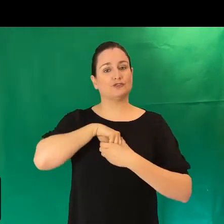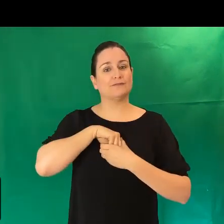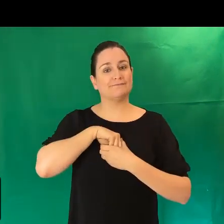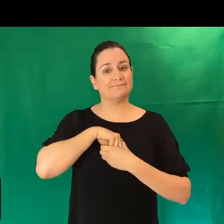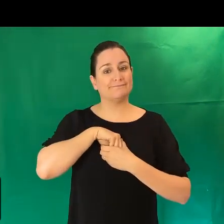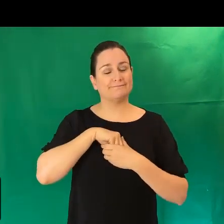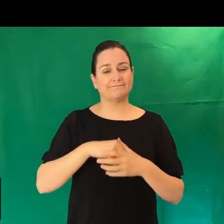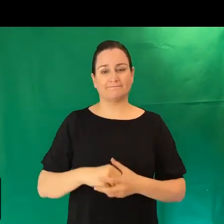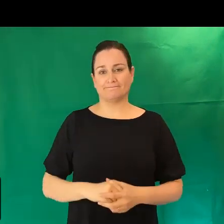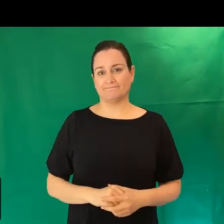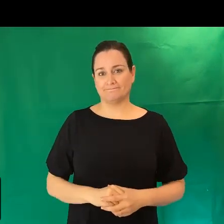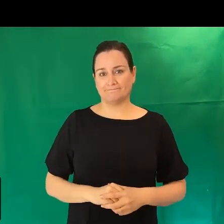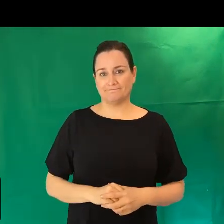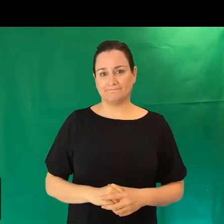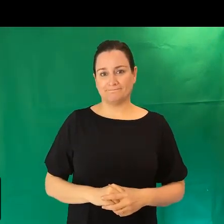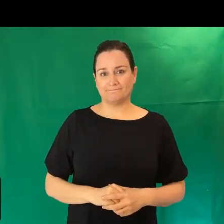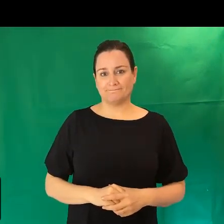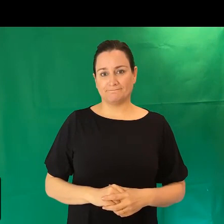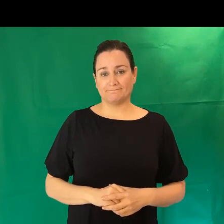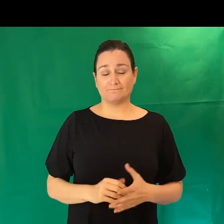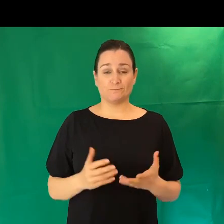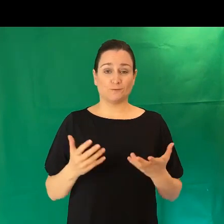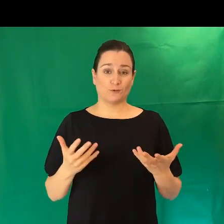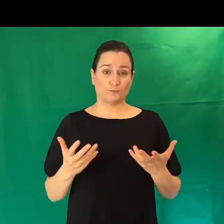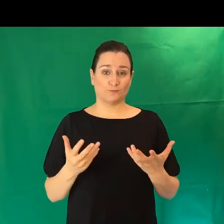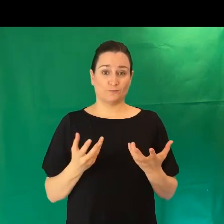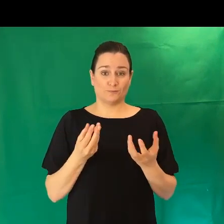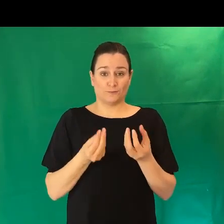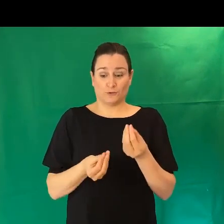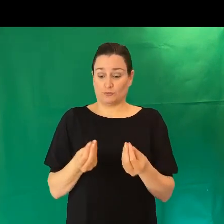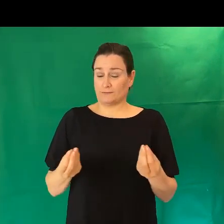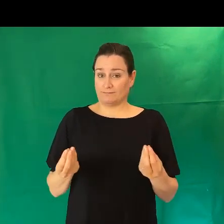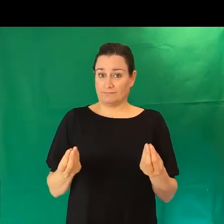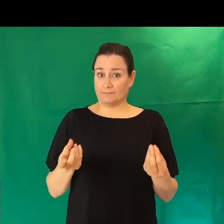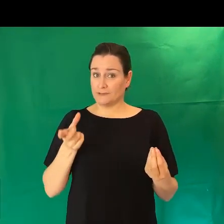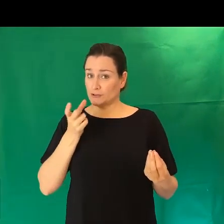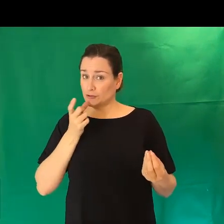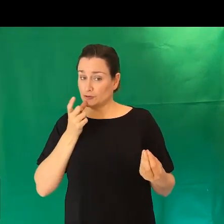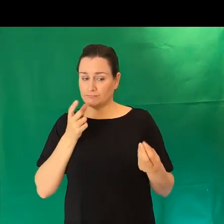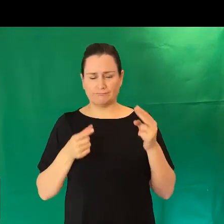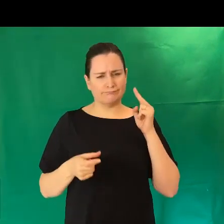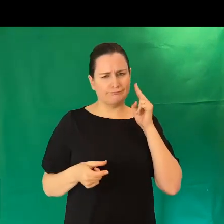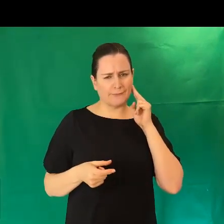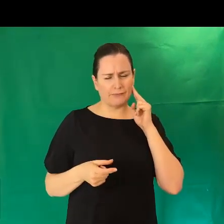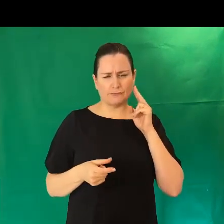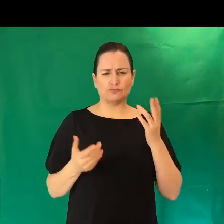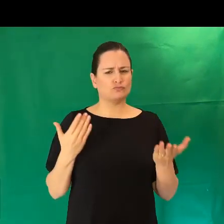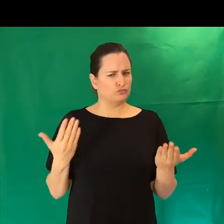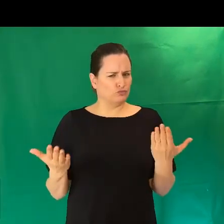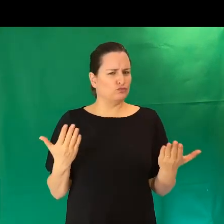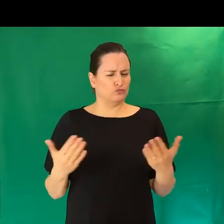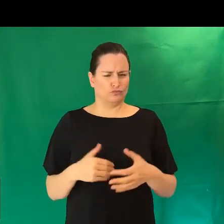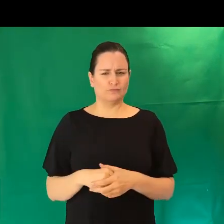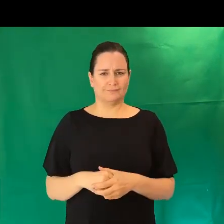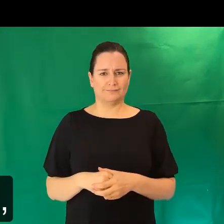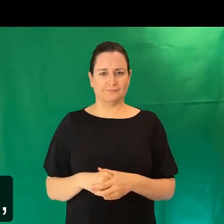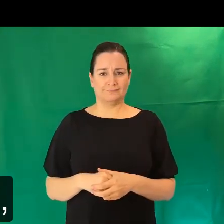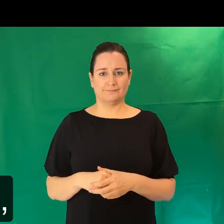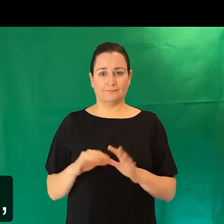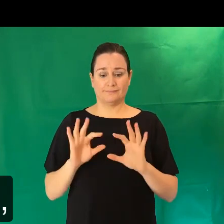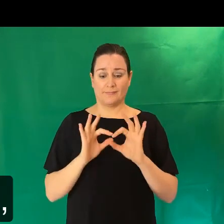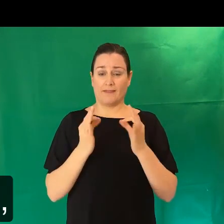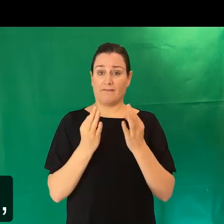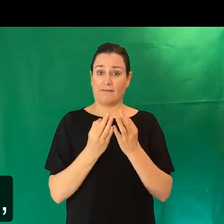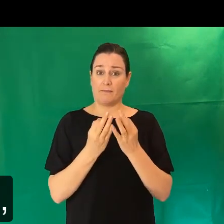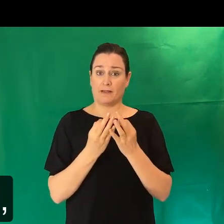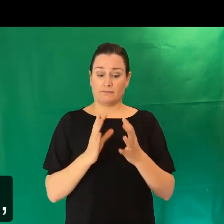What is the same is that children, whether they're deaf or hearing, and they're growing up in a